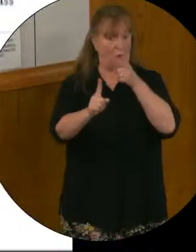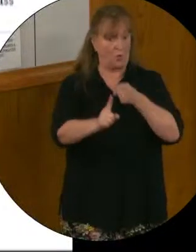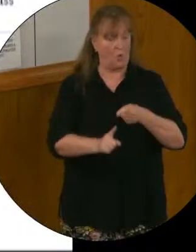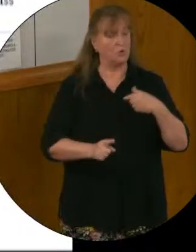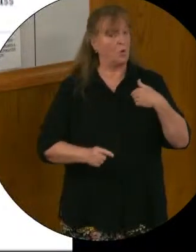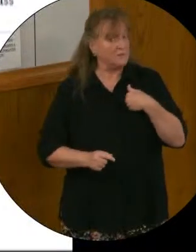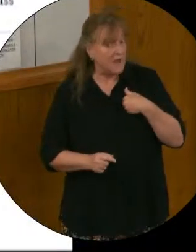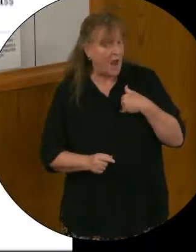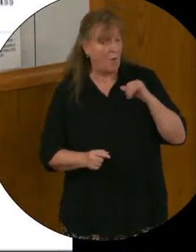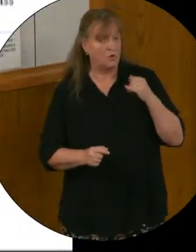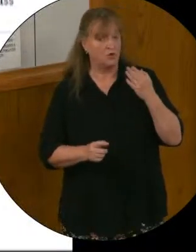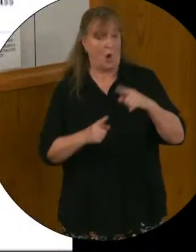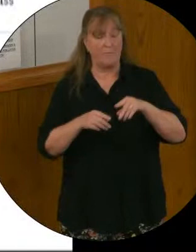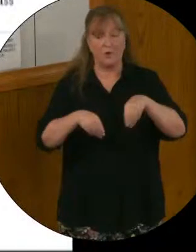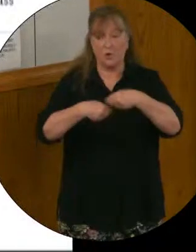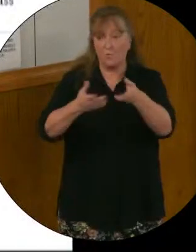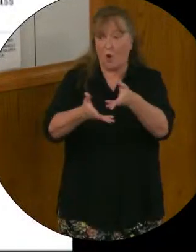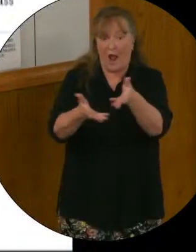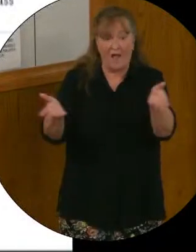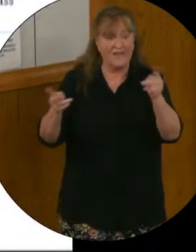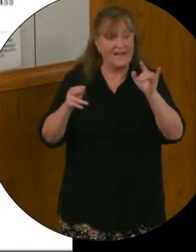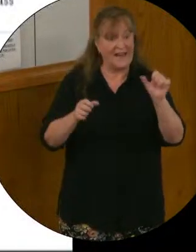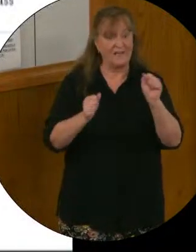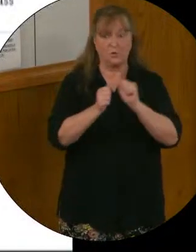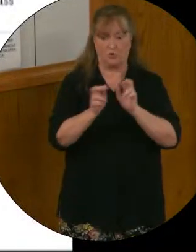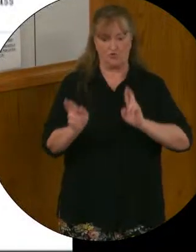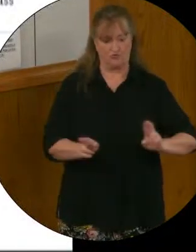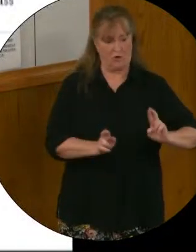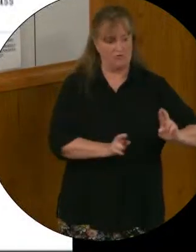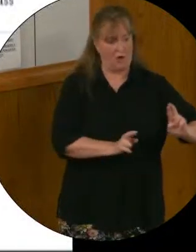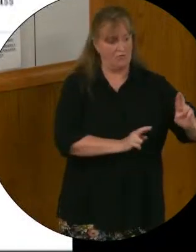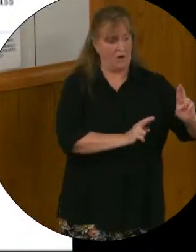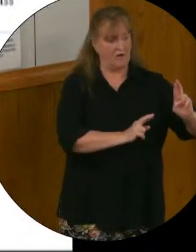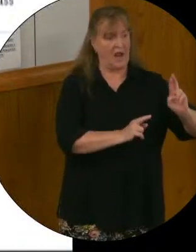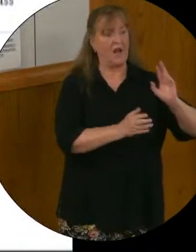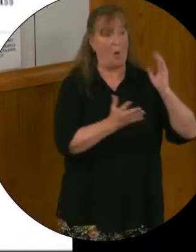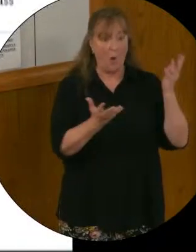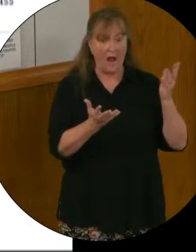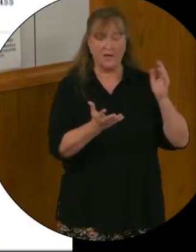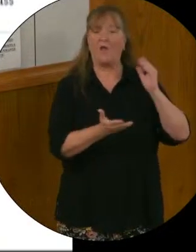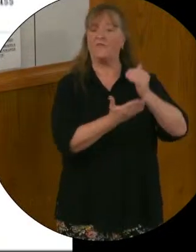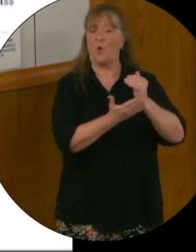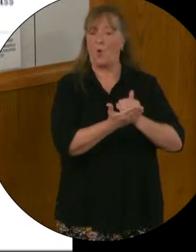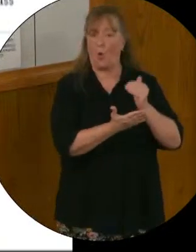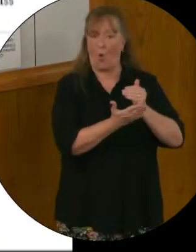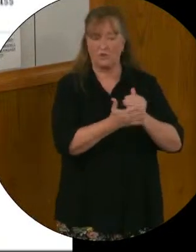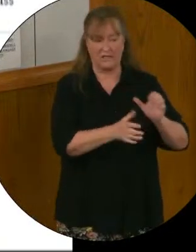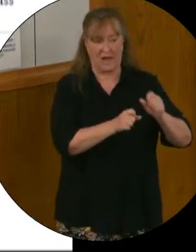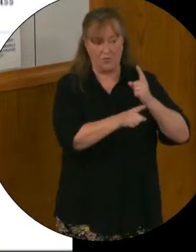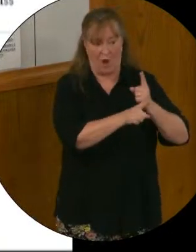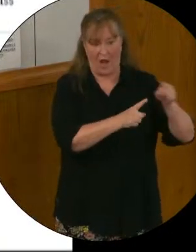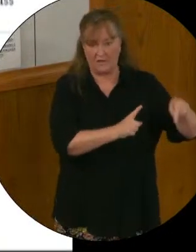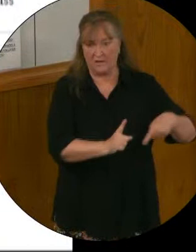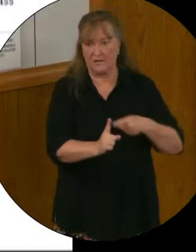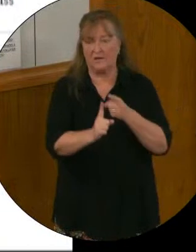our job to provide students with that toolkit, which is that coursework for success later.